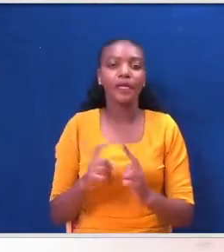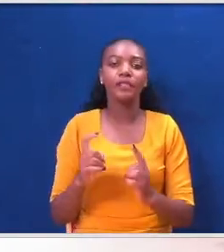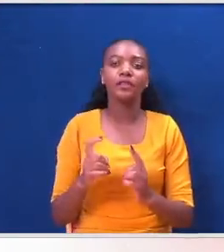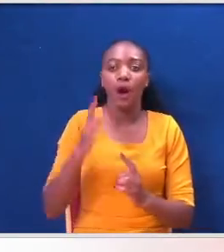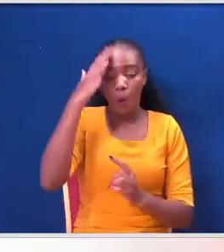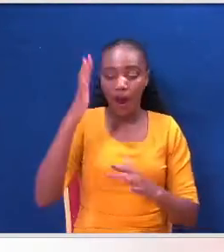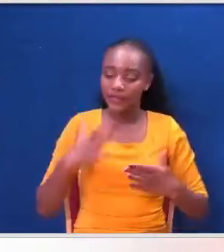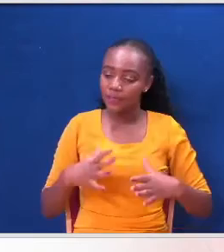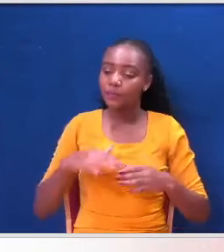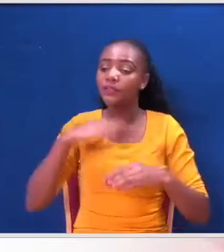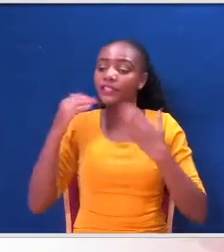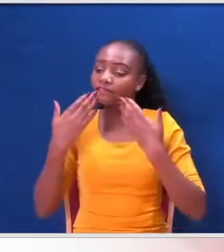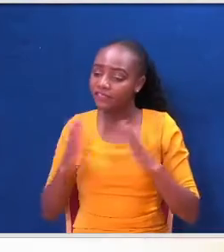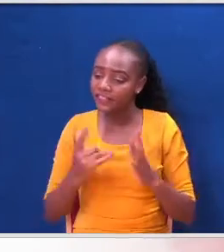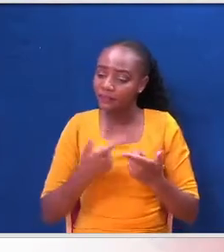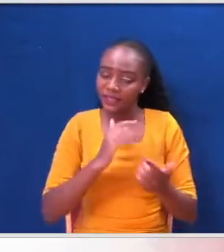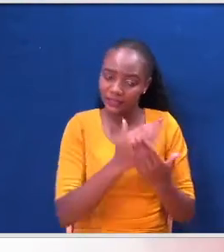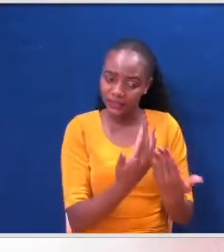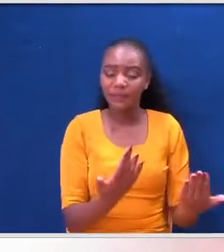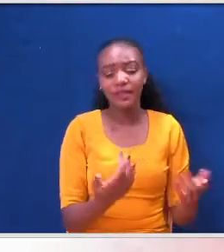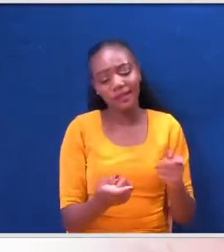lost the people, it is something that